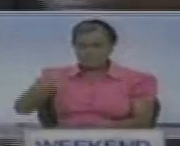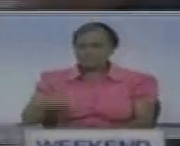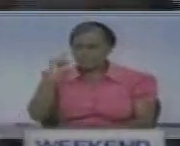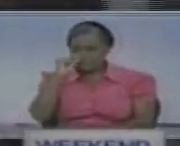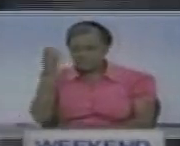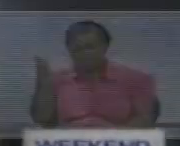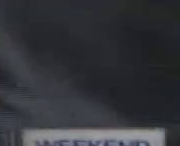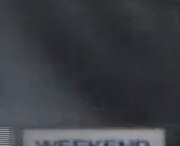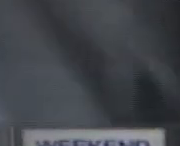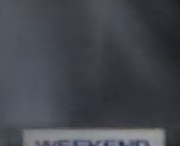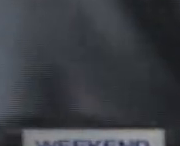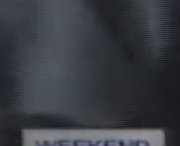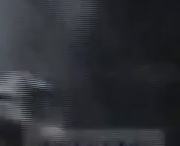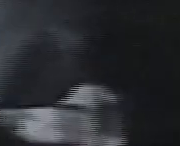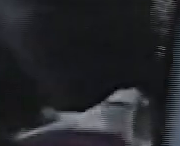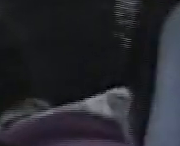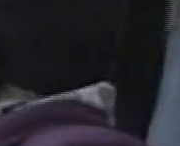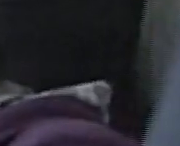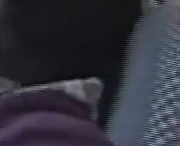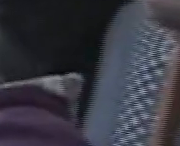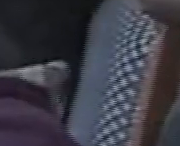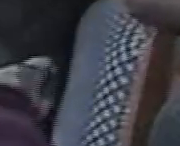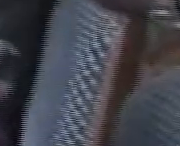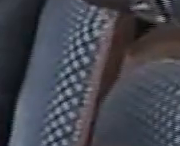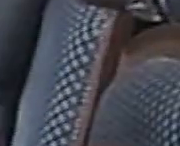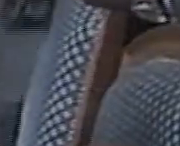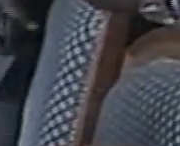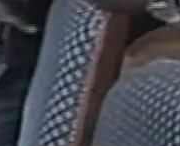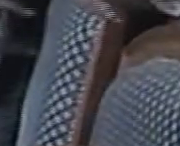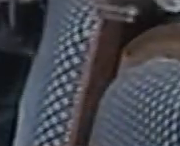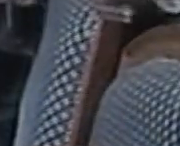Jonglei state. Joy Durin Bira, KTN Weekend Prime.